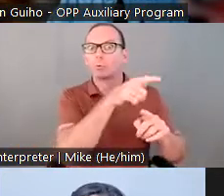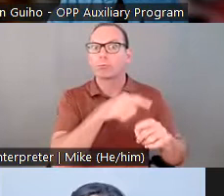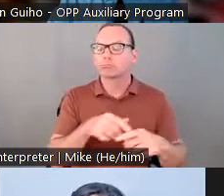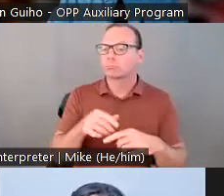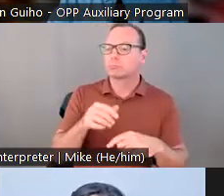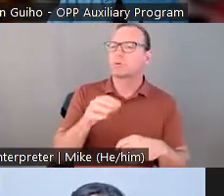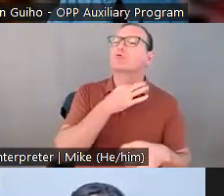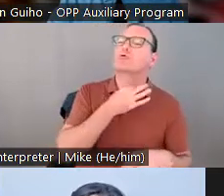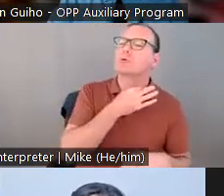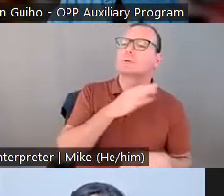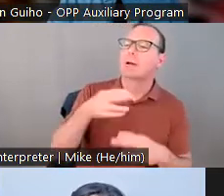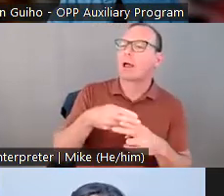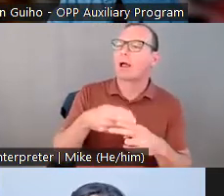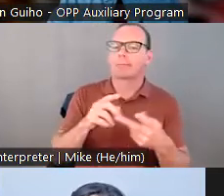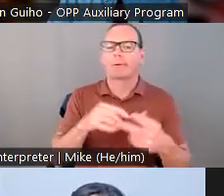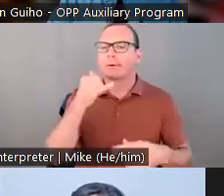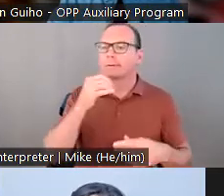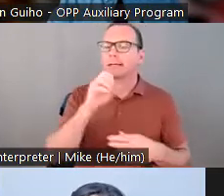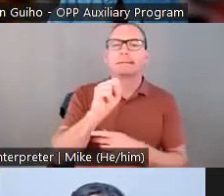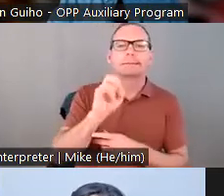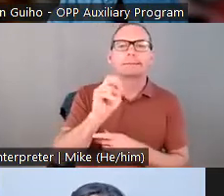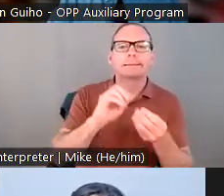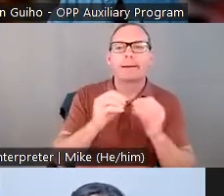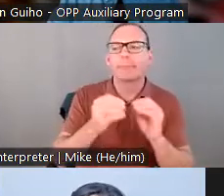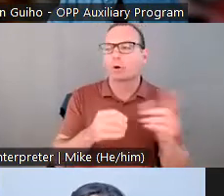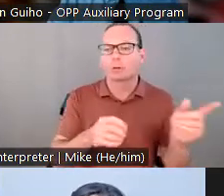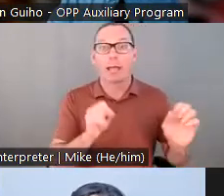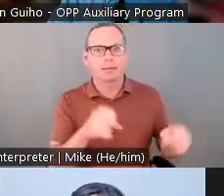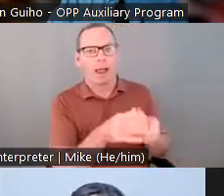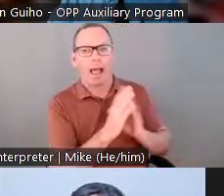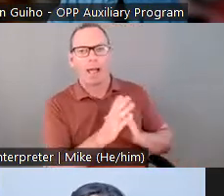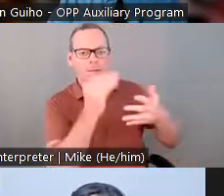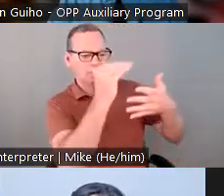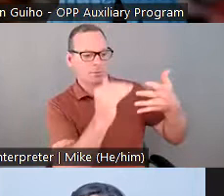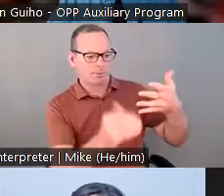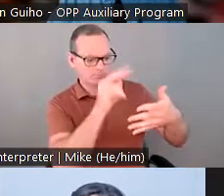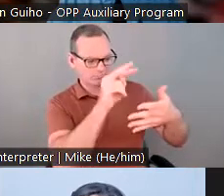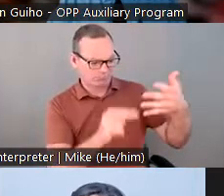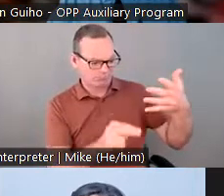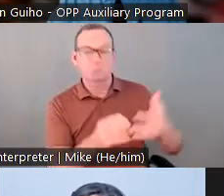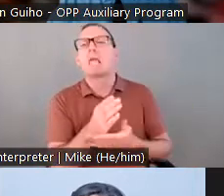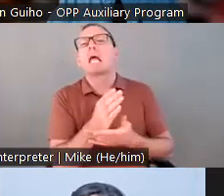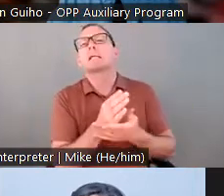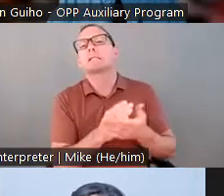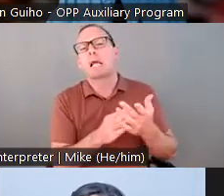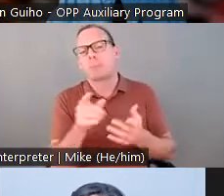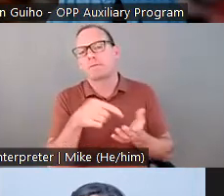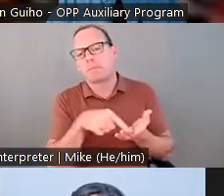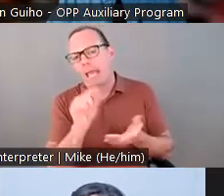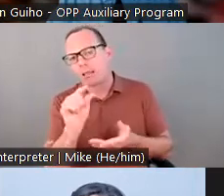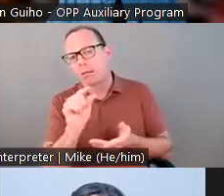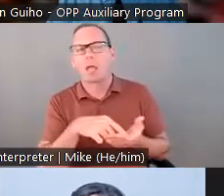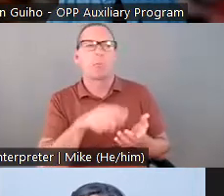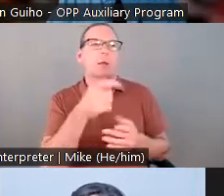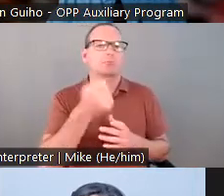name or your social insurance number or your email address, you can get different reporting. Some of that's not free, obviously. Some of them are subscription based, but the very